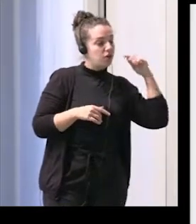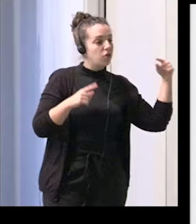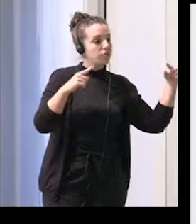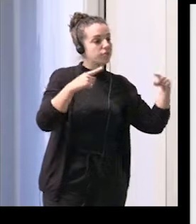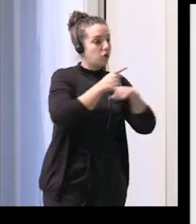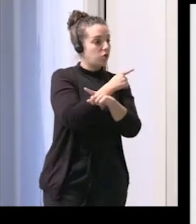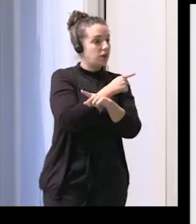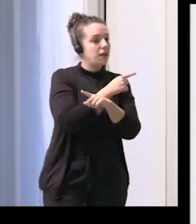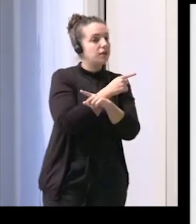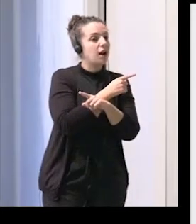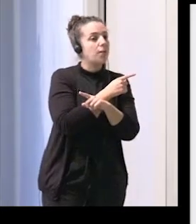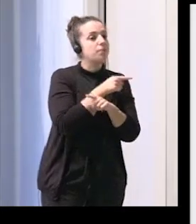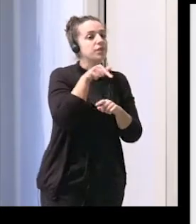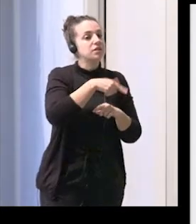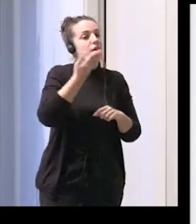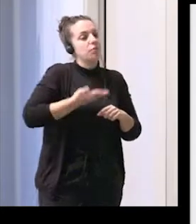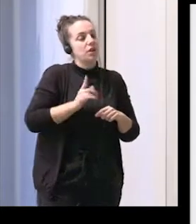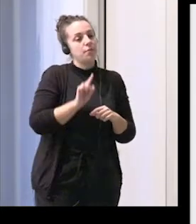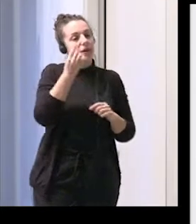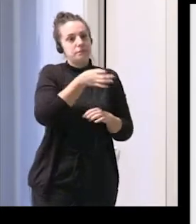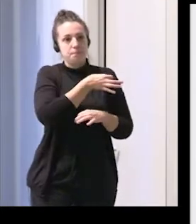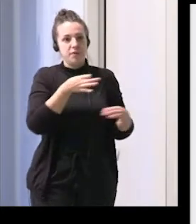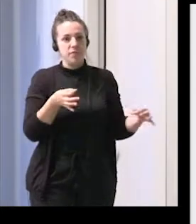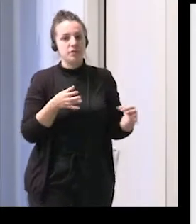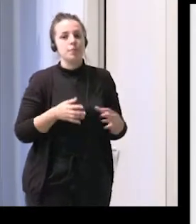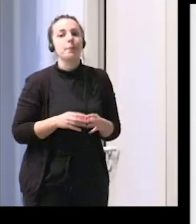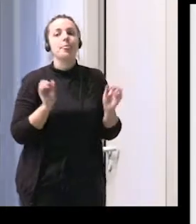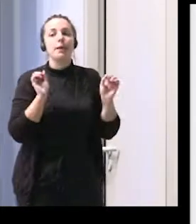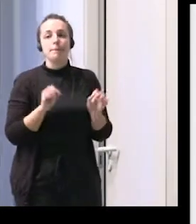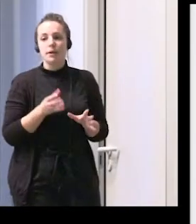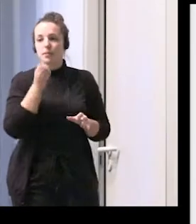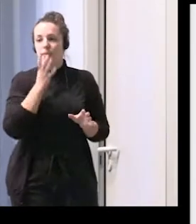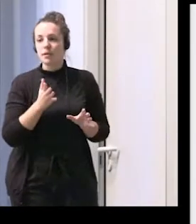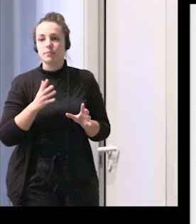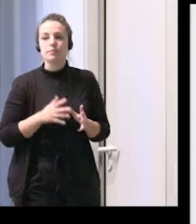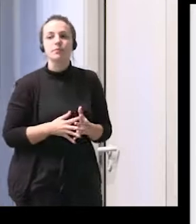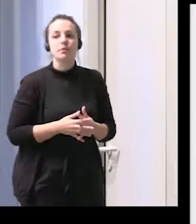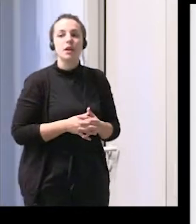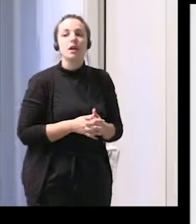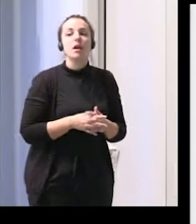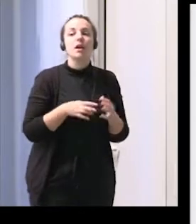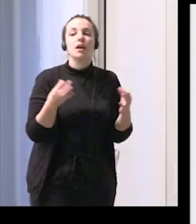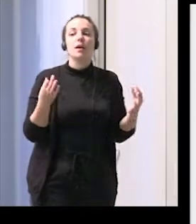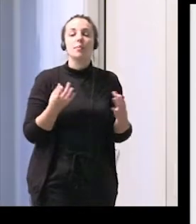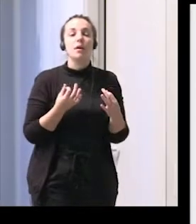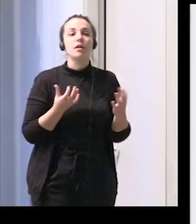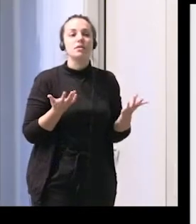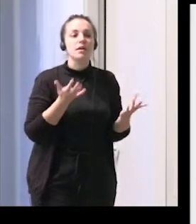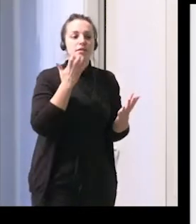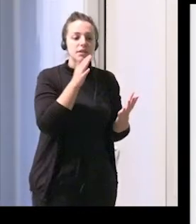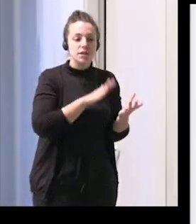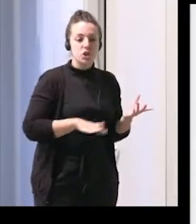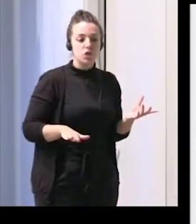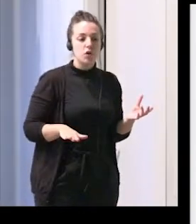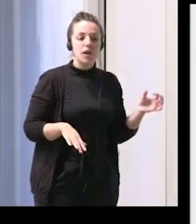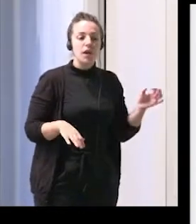here. Perfect. Now, what happens in a child who has been using a right cochlear implant for a